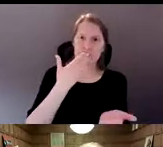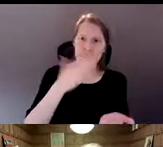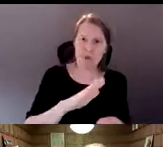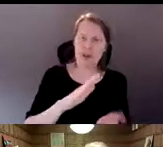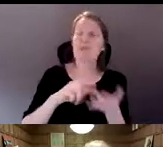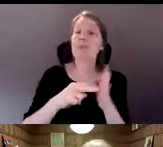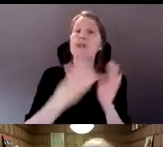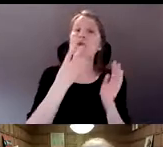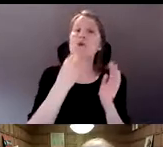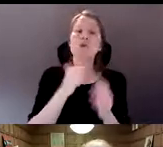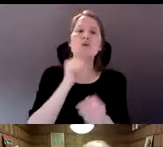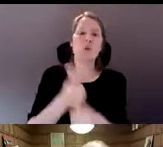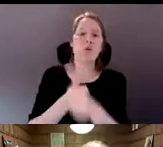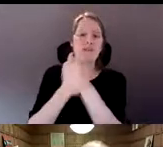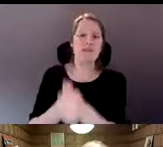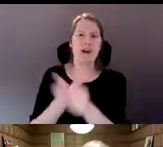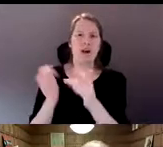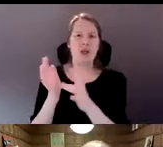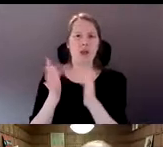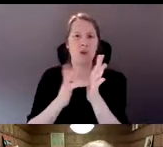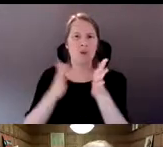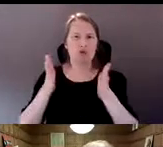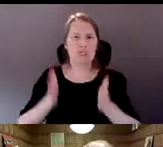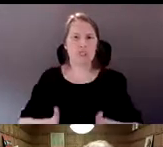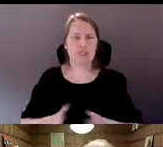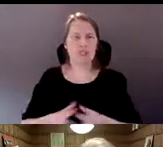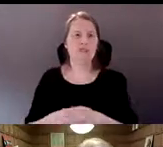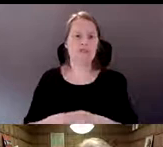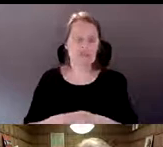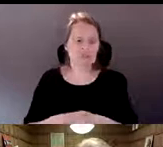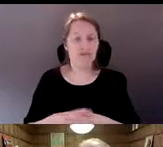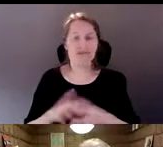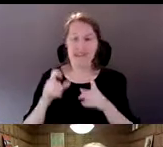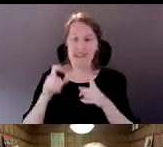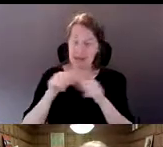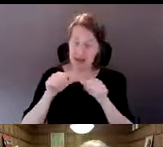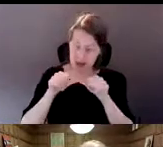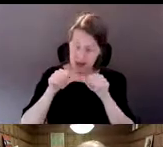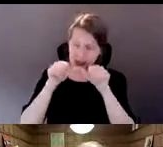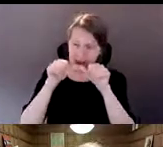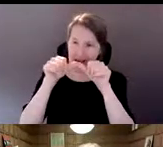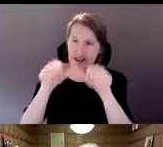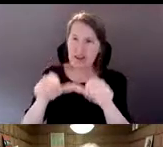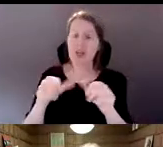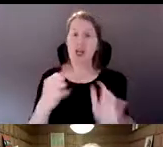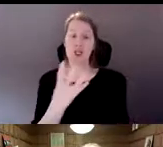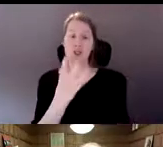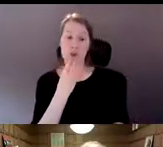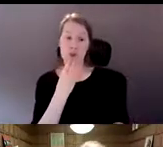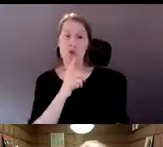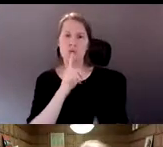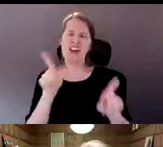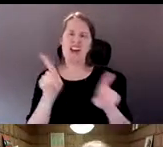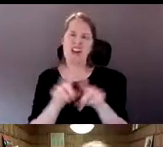don't follow Jesus. Long history through the Middle Ages, all the way into modernity, of thinking of the Jews as